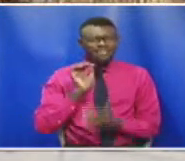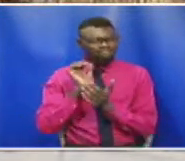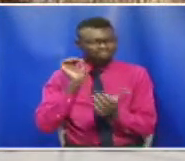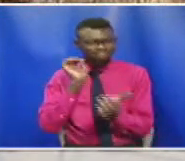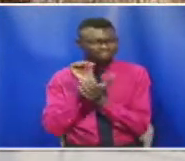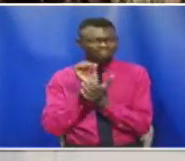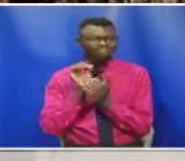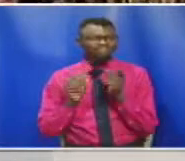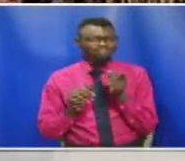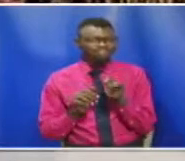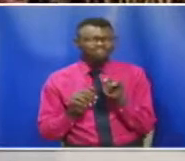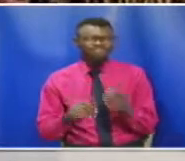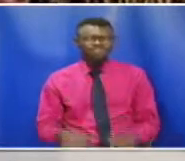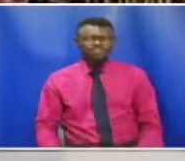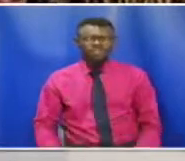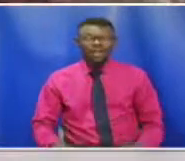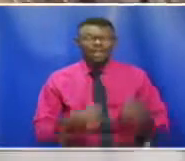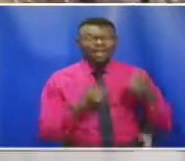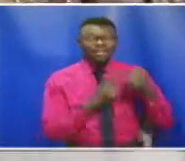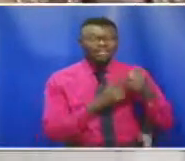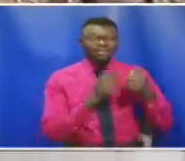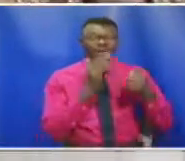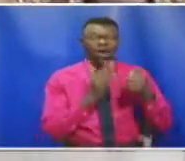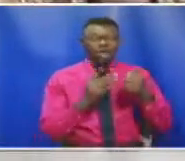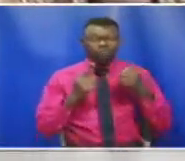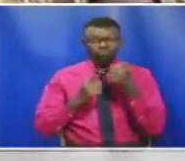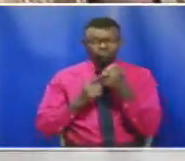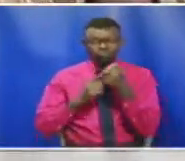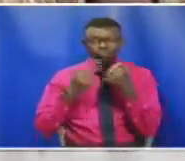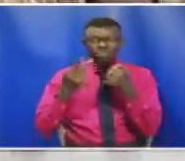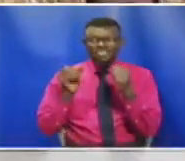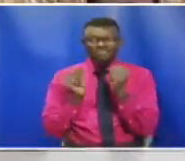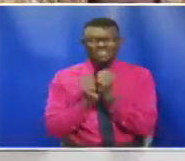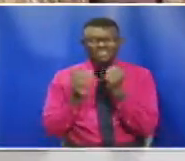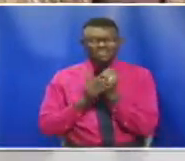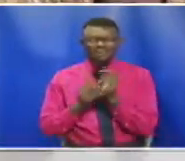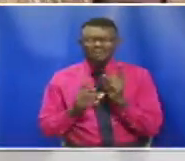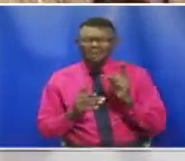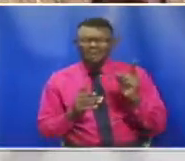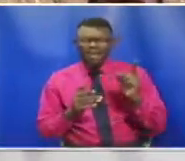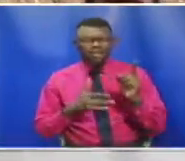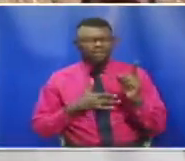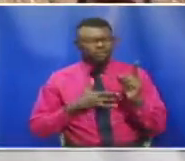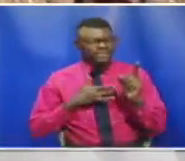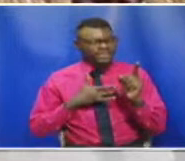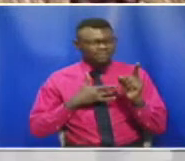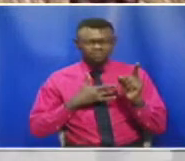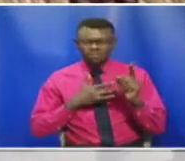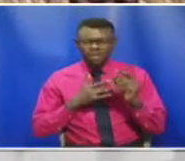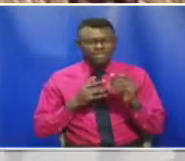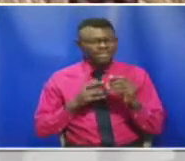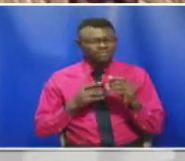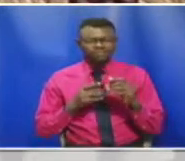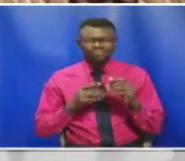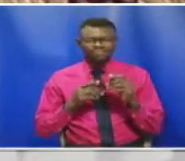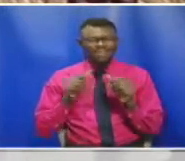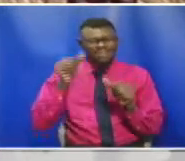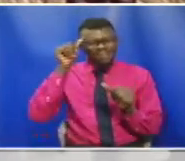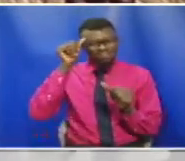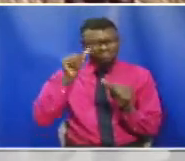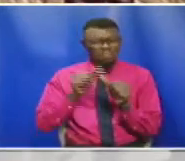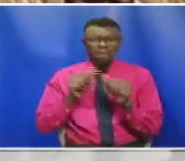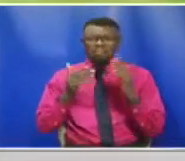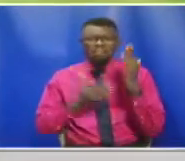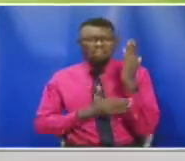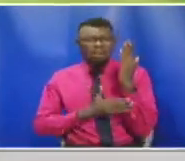The 6th of June 2019 is Nelly Jepkemei's darkest day of her life, following an attack that changed her